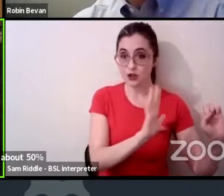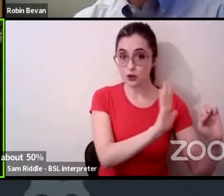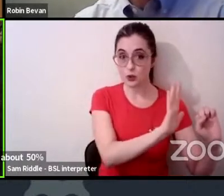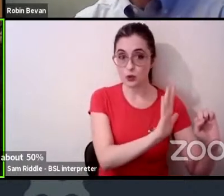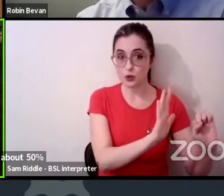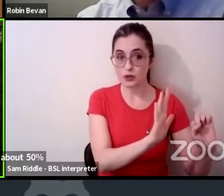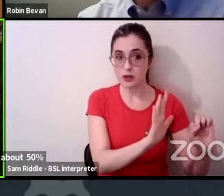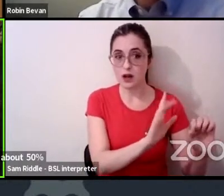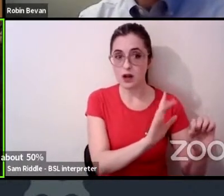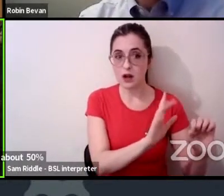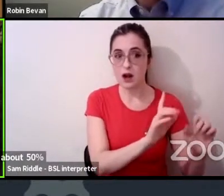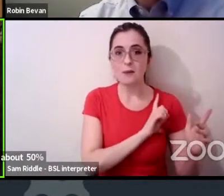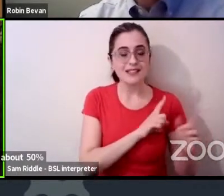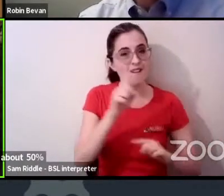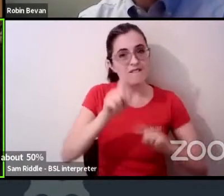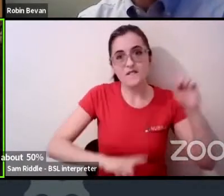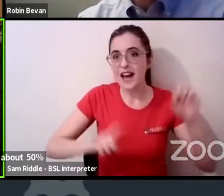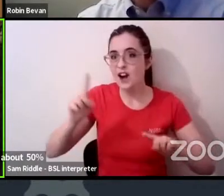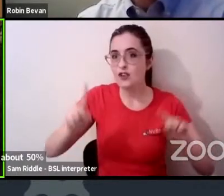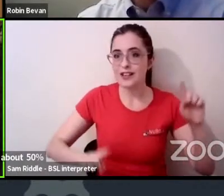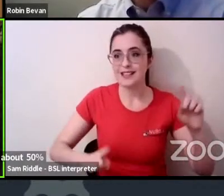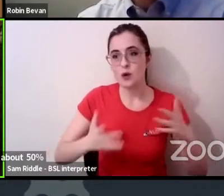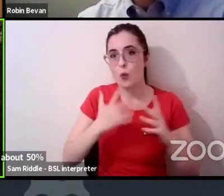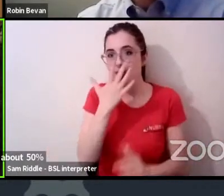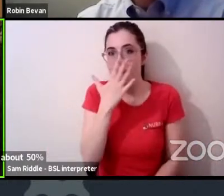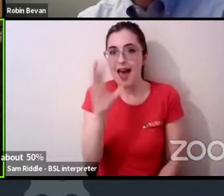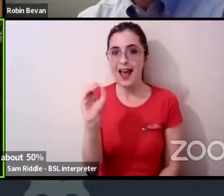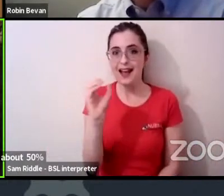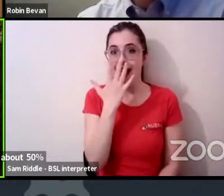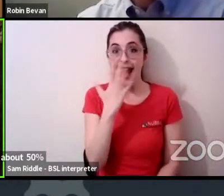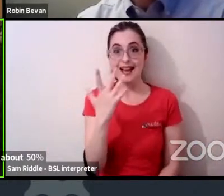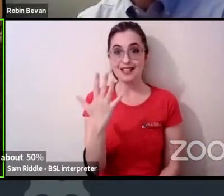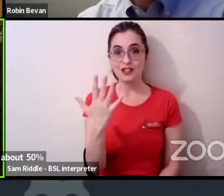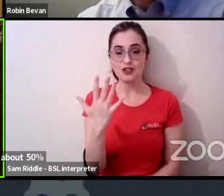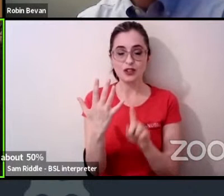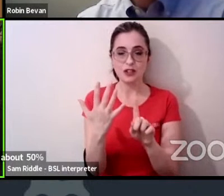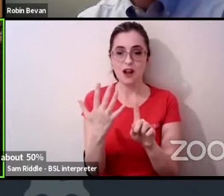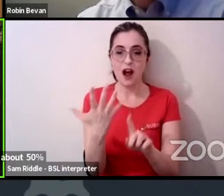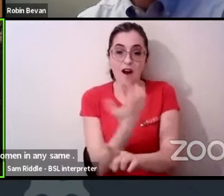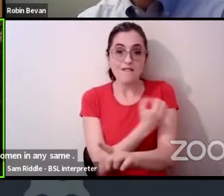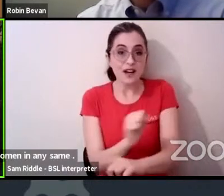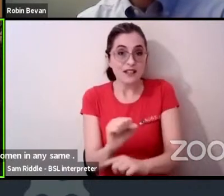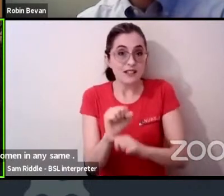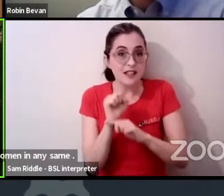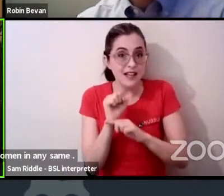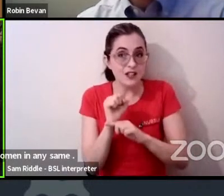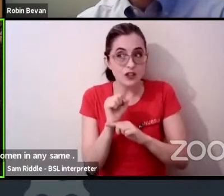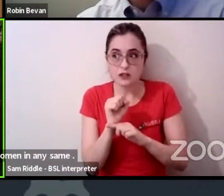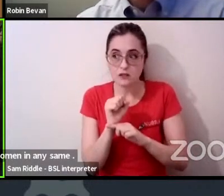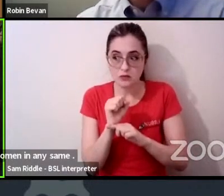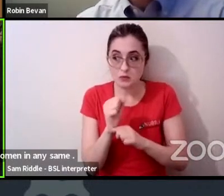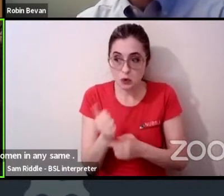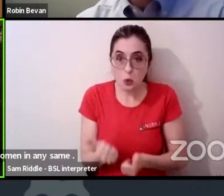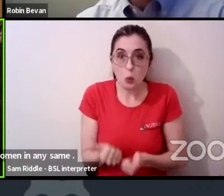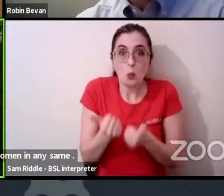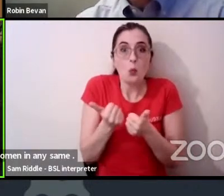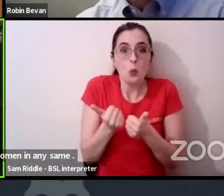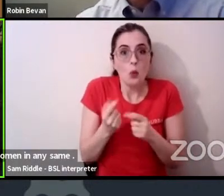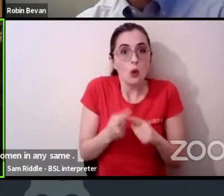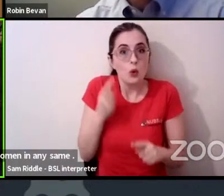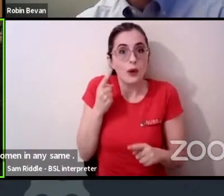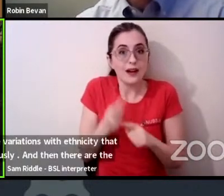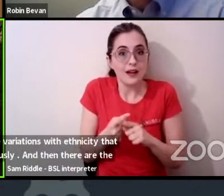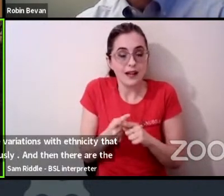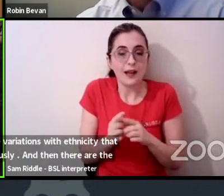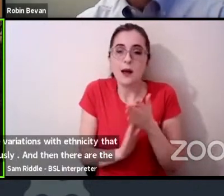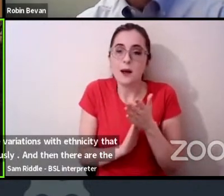it varying so strongly with age and with the vaccination working so quickly, they were